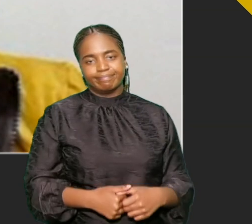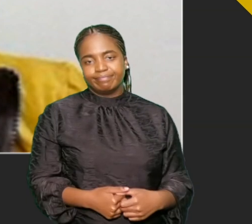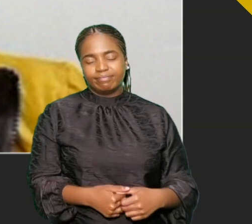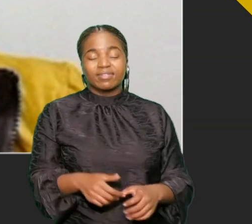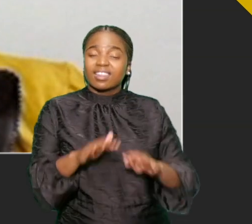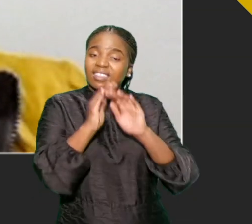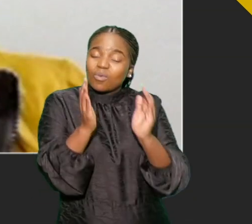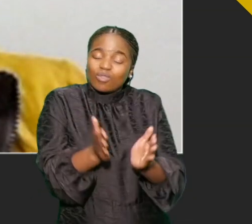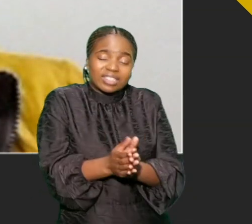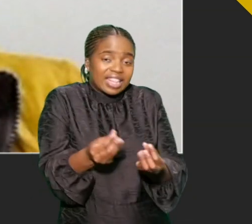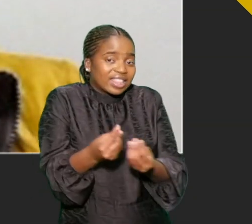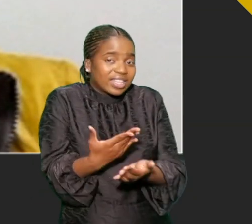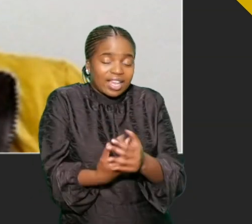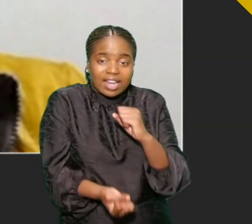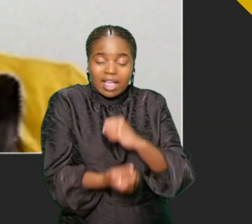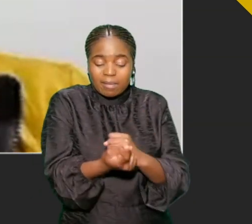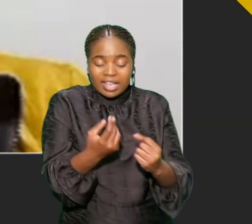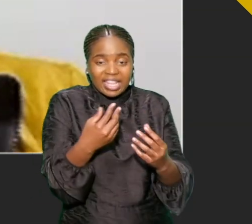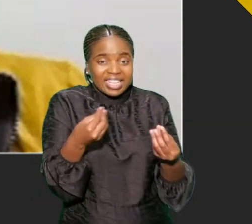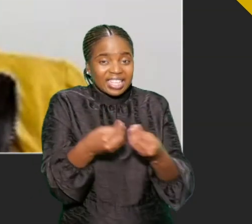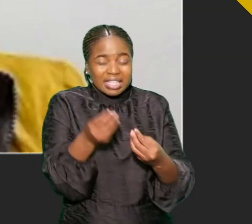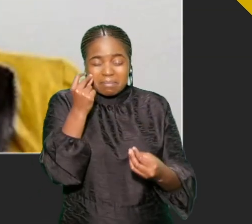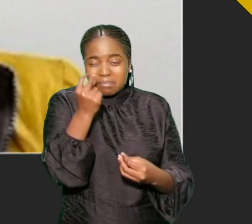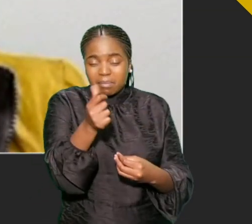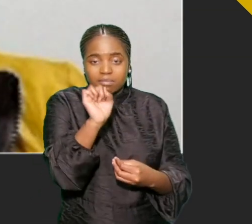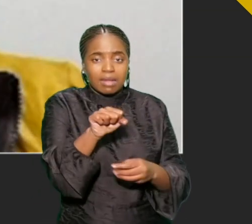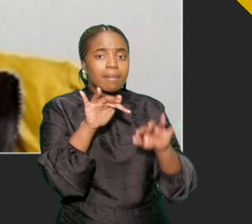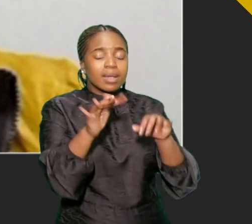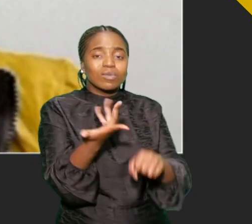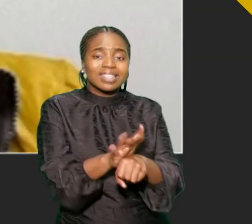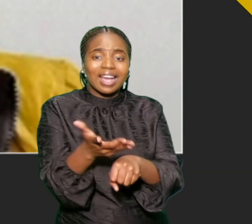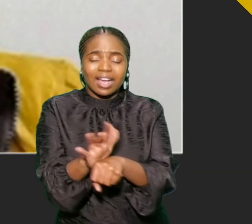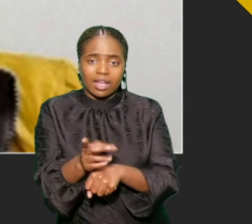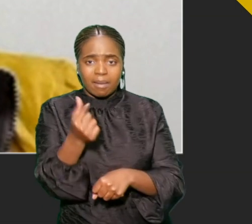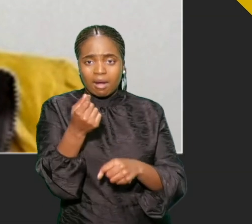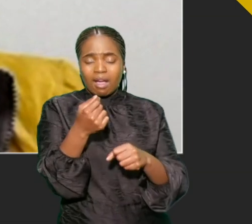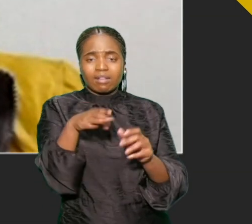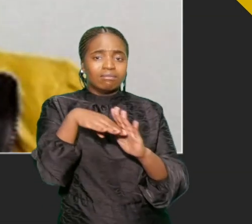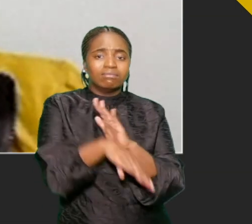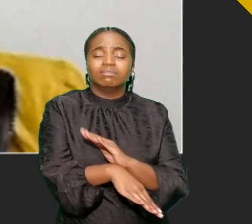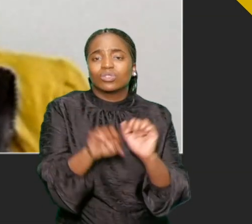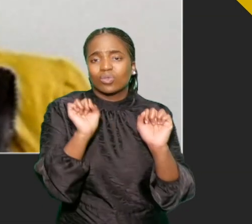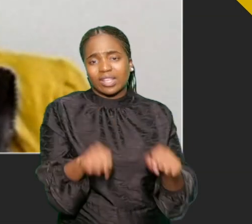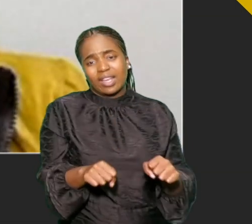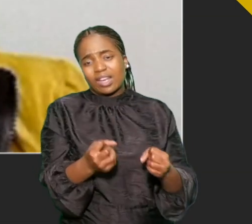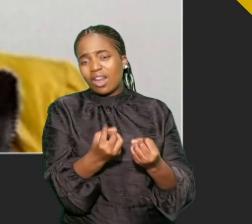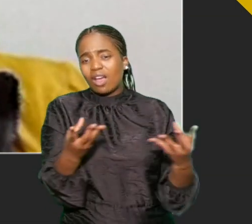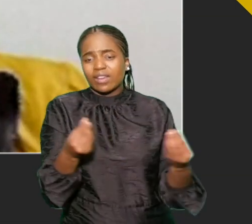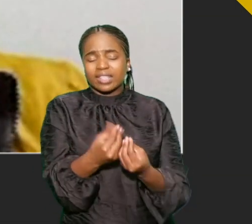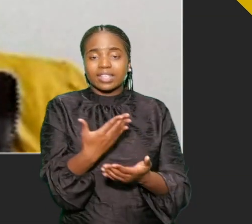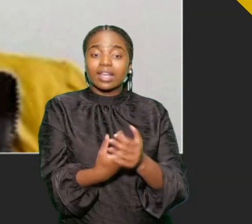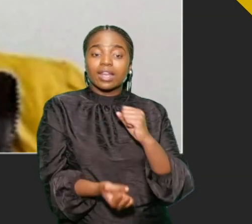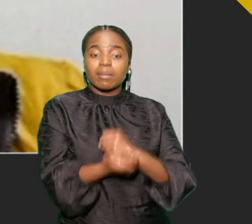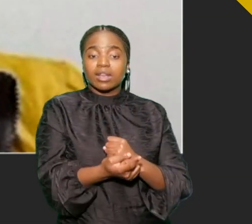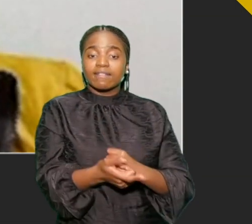where things can happen to you, you may people die, you may lose money, you may lose health. And so if you